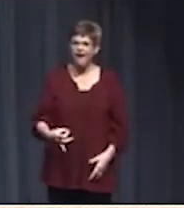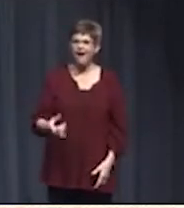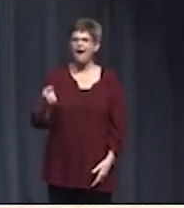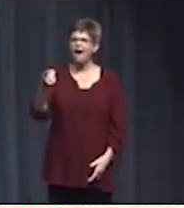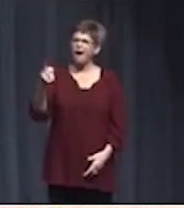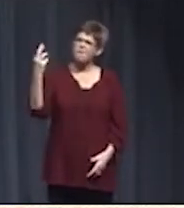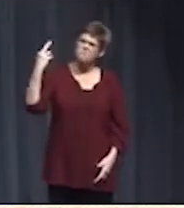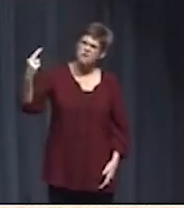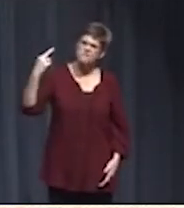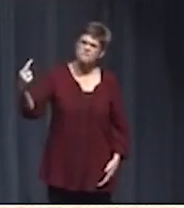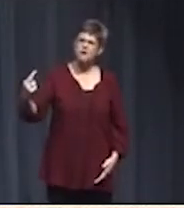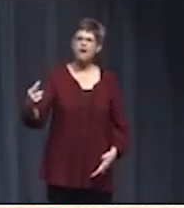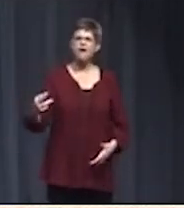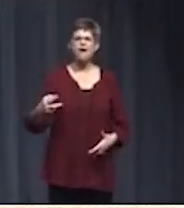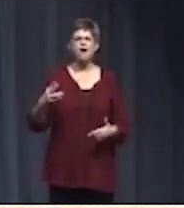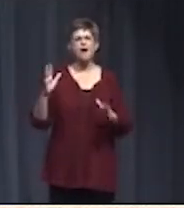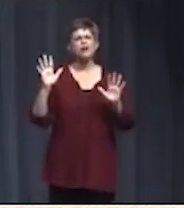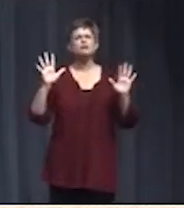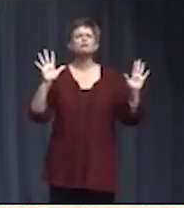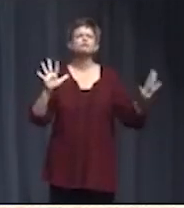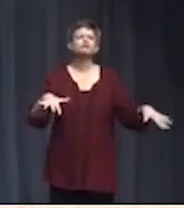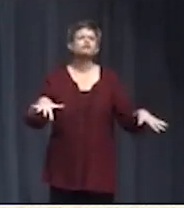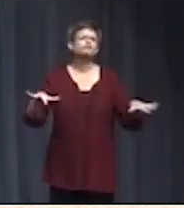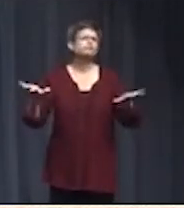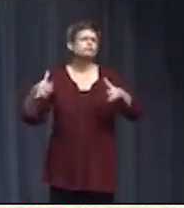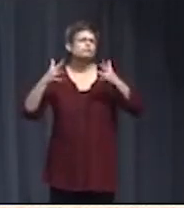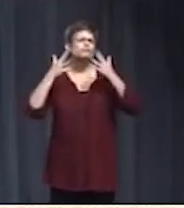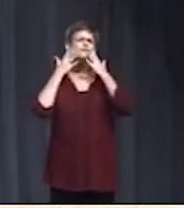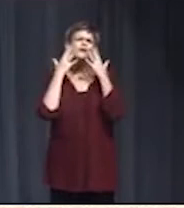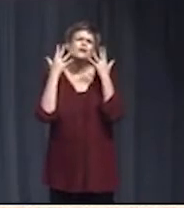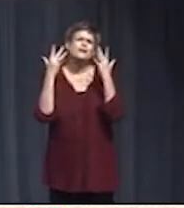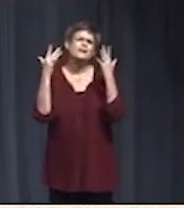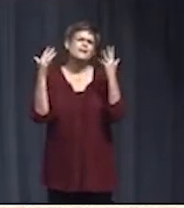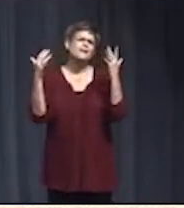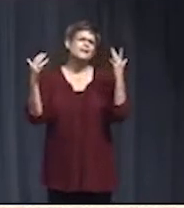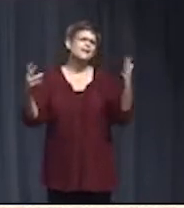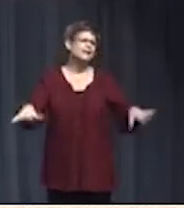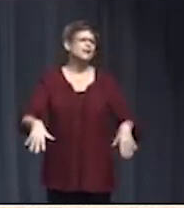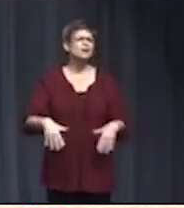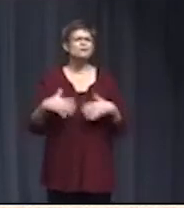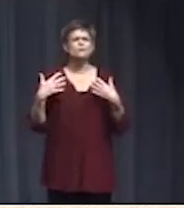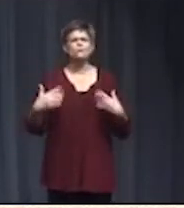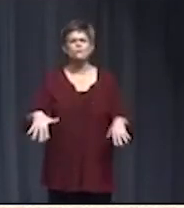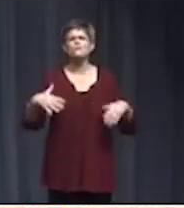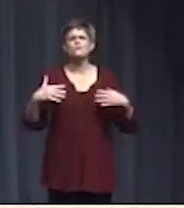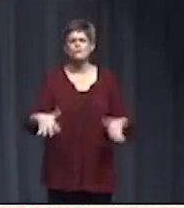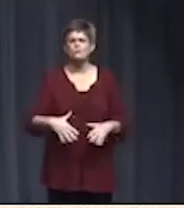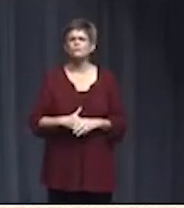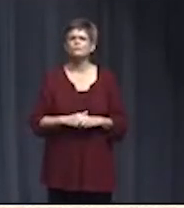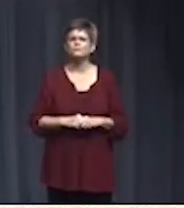friend. Just one of the most easygoing and friendly people you could ever have, you could ever know.